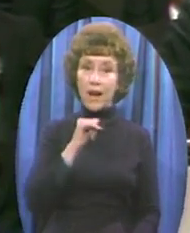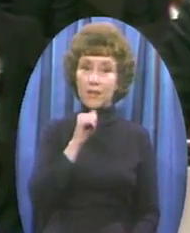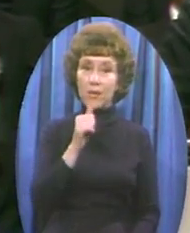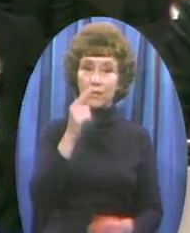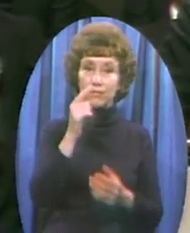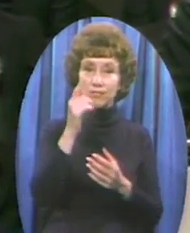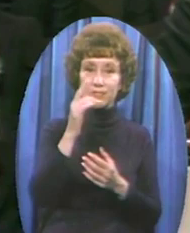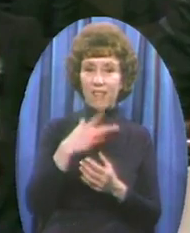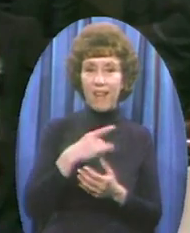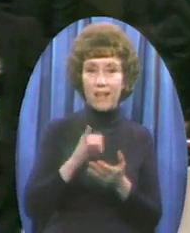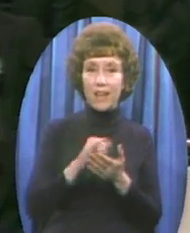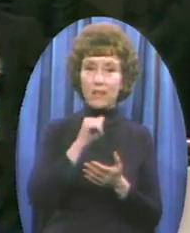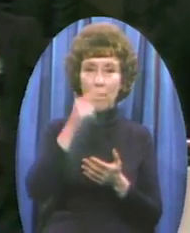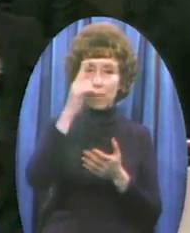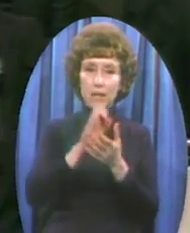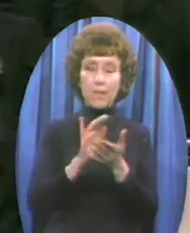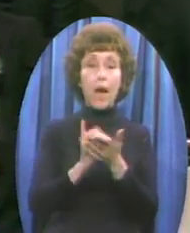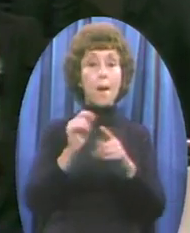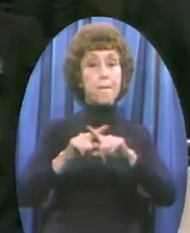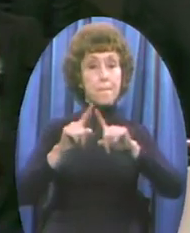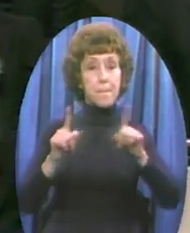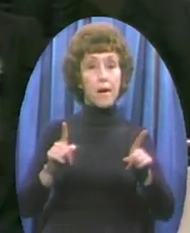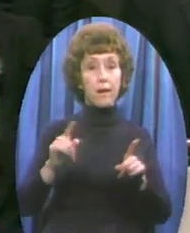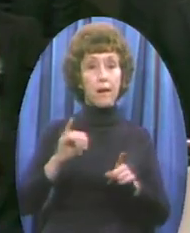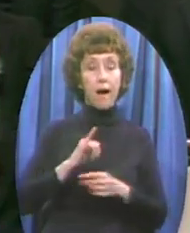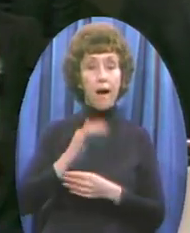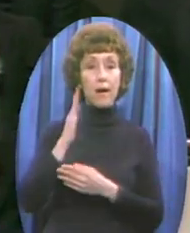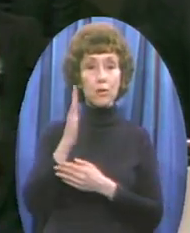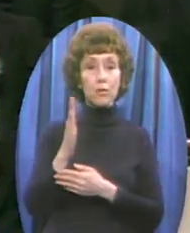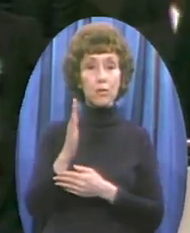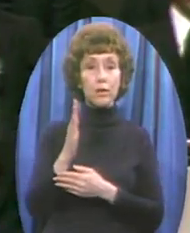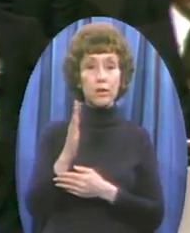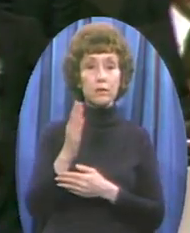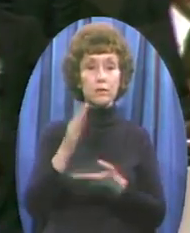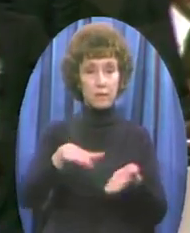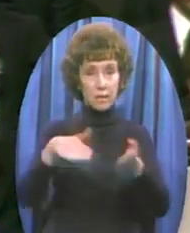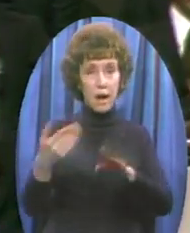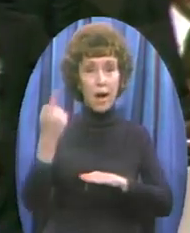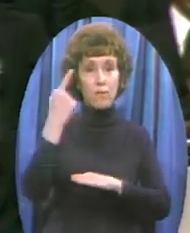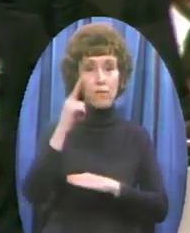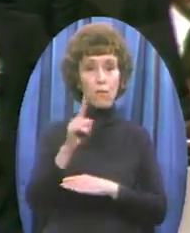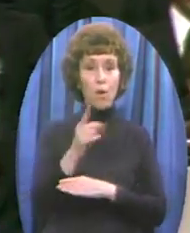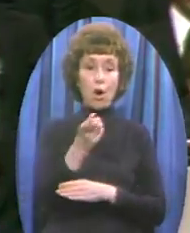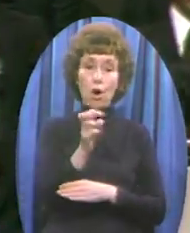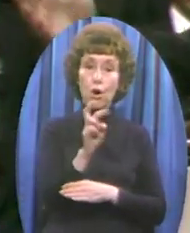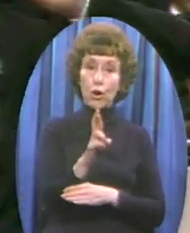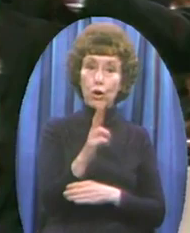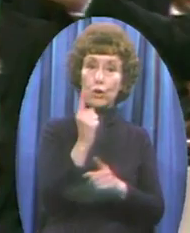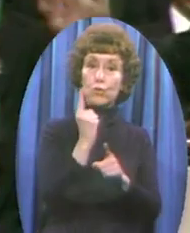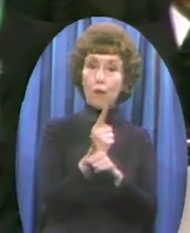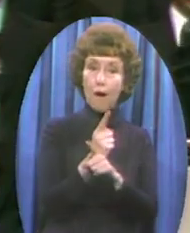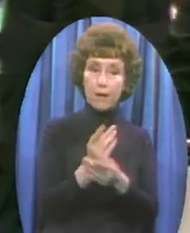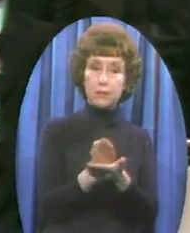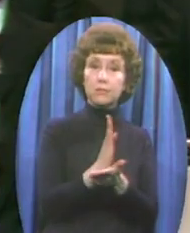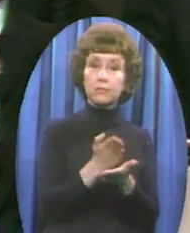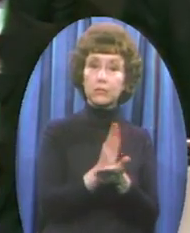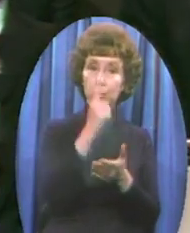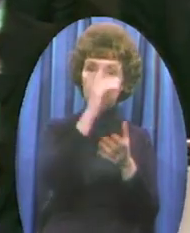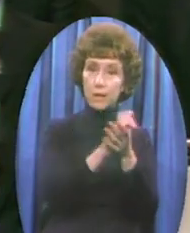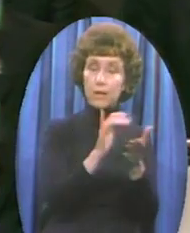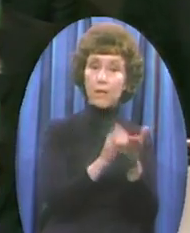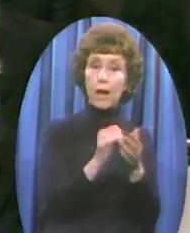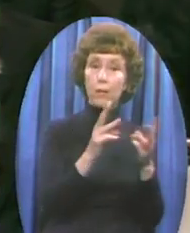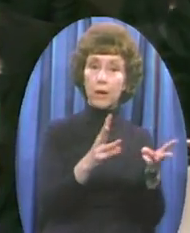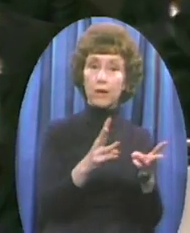doctrine, because the same Constitution that gives her that right gives me this right. I do not agree with many of the cults